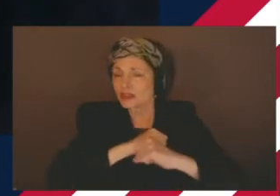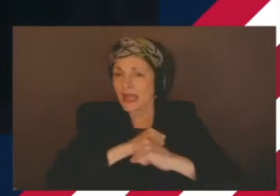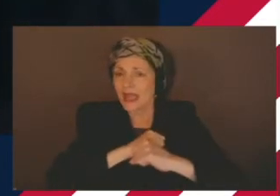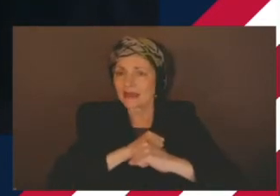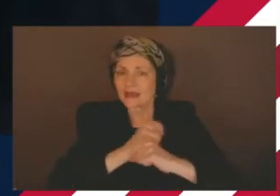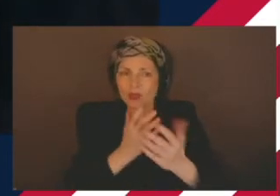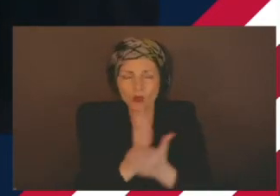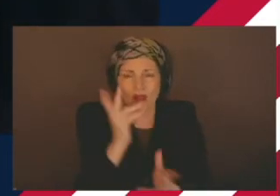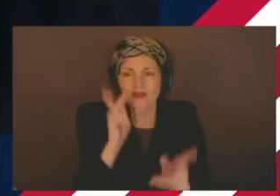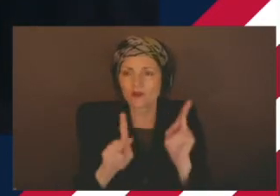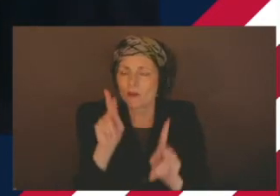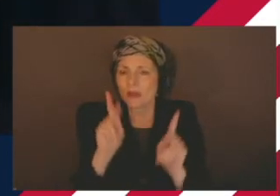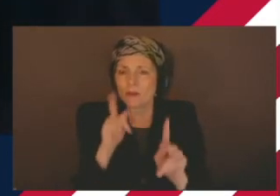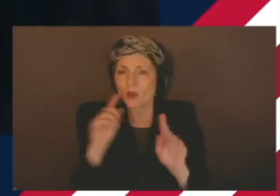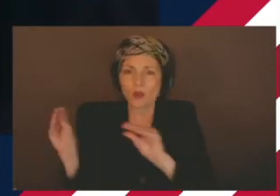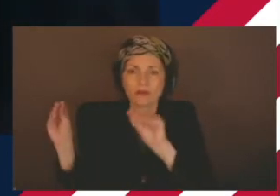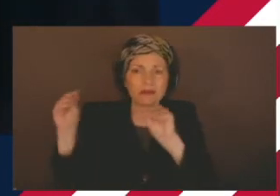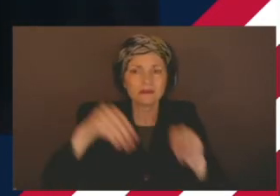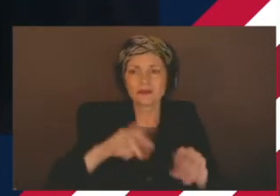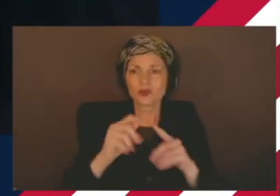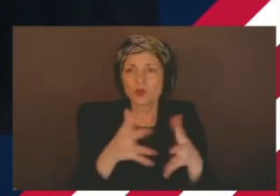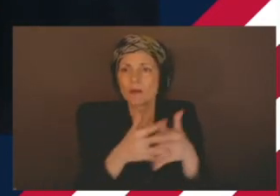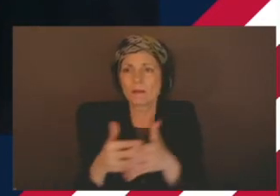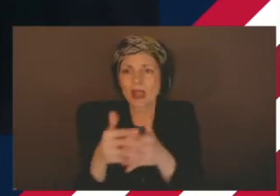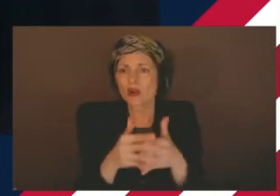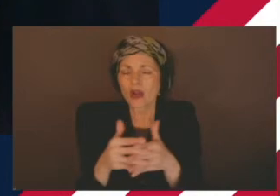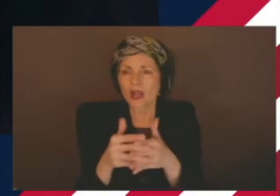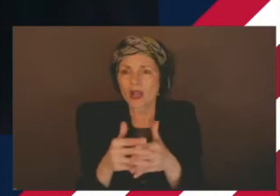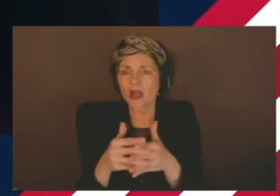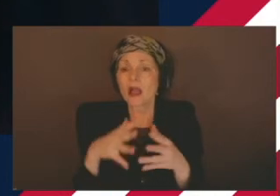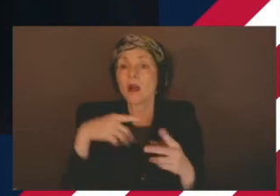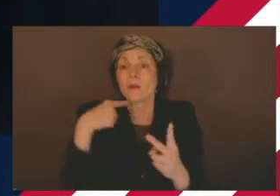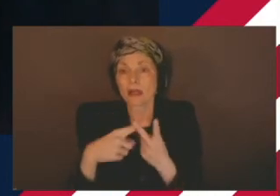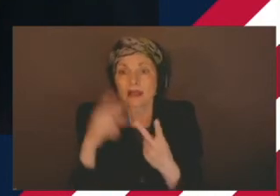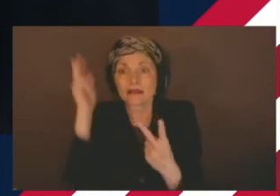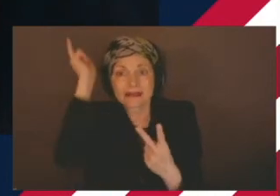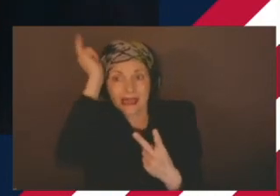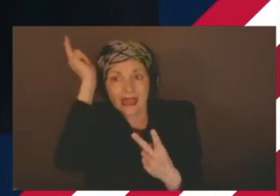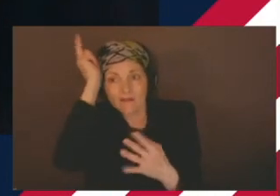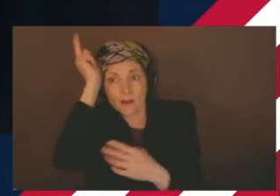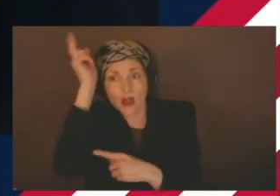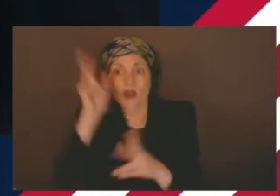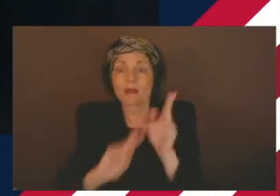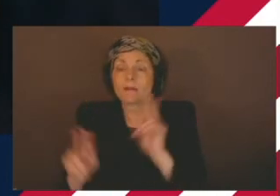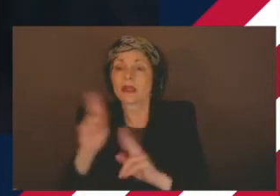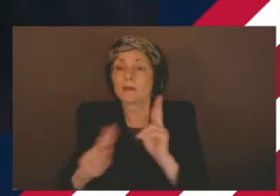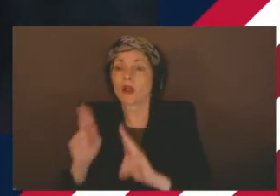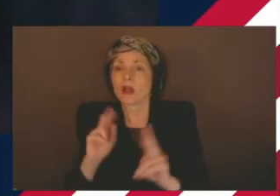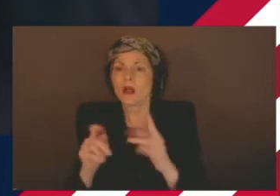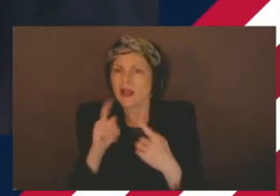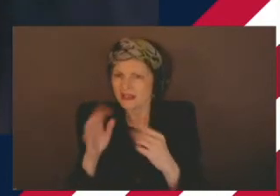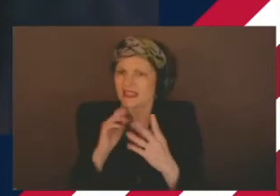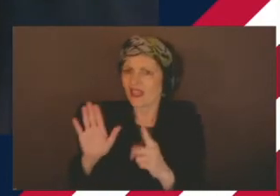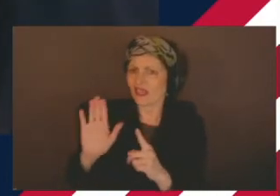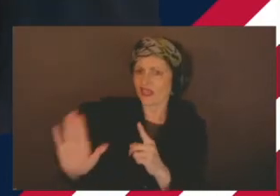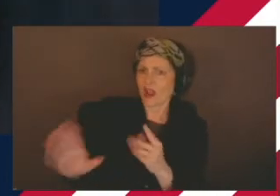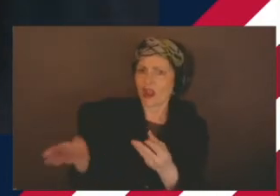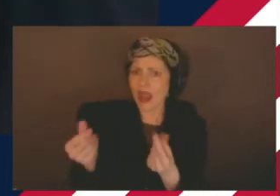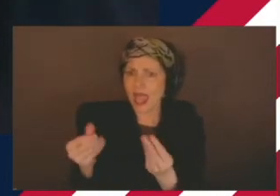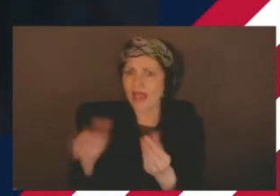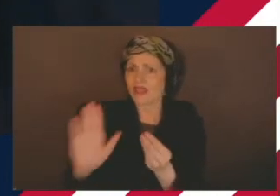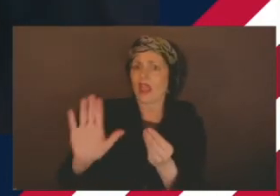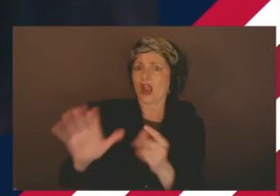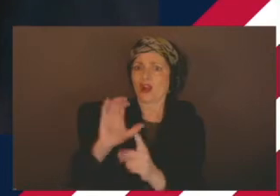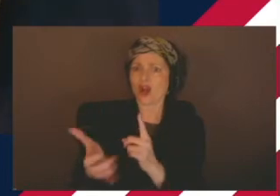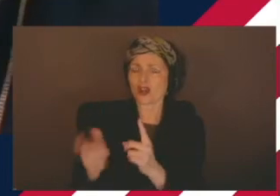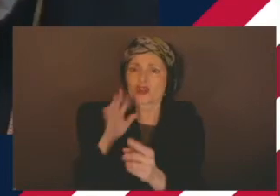people, protect the rights of Indigenous people to their lands, their resources, the free exercise of their culture, because they were the first